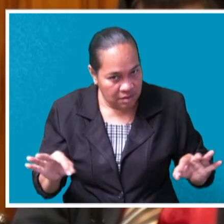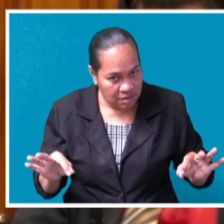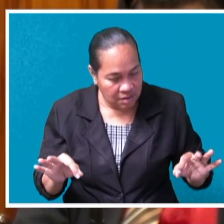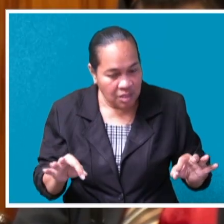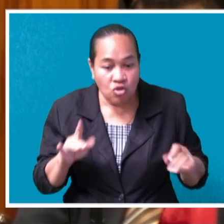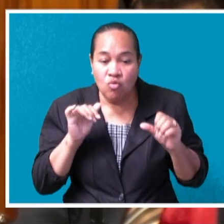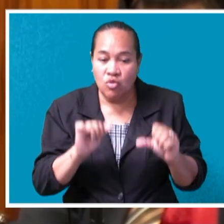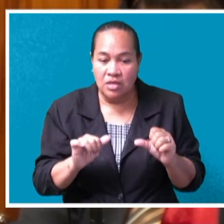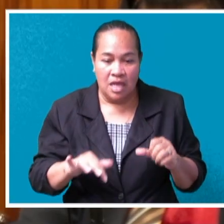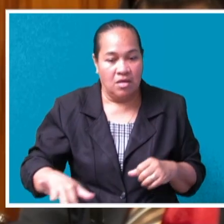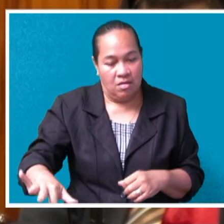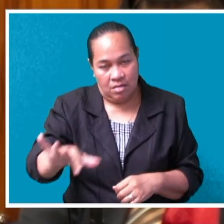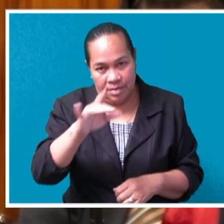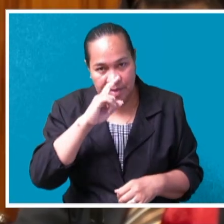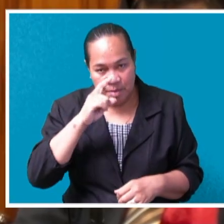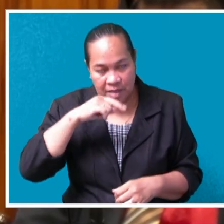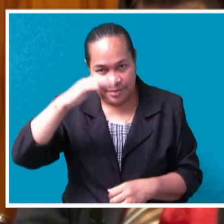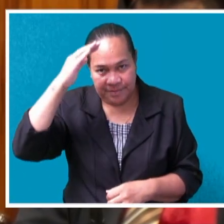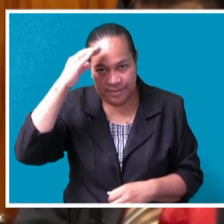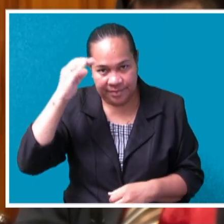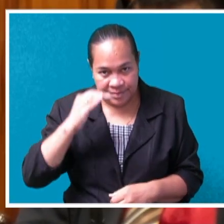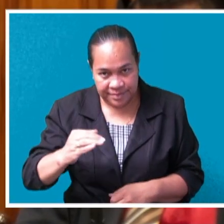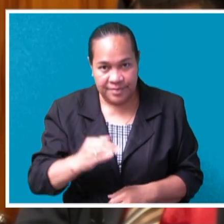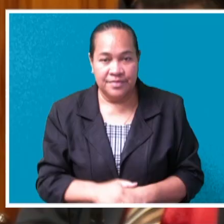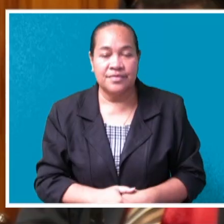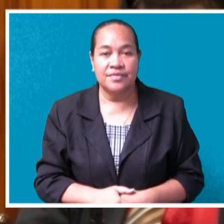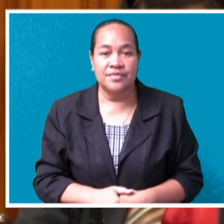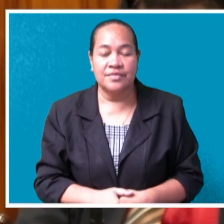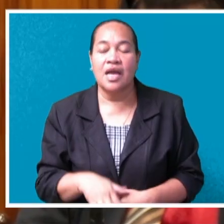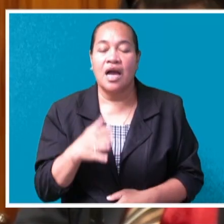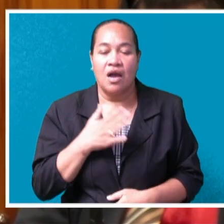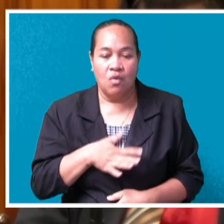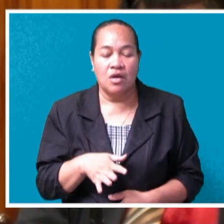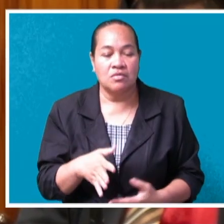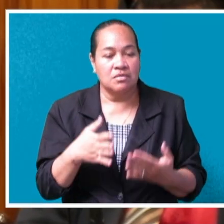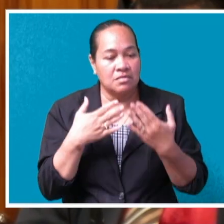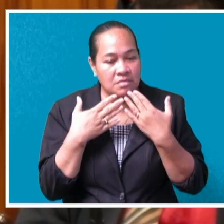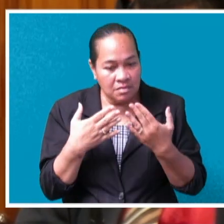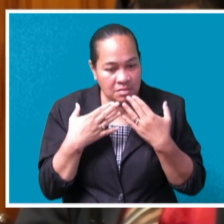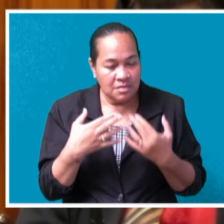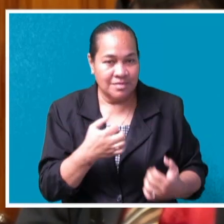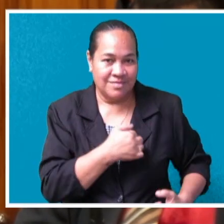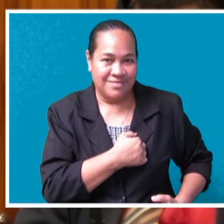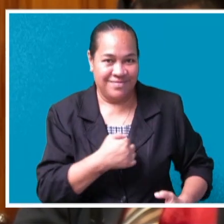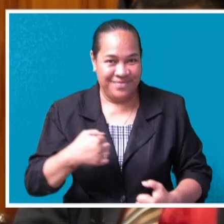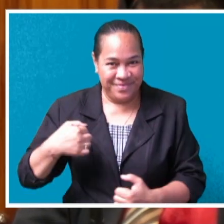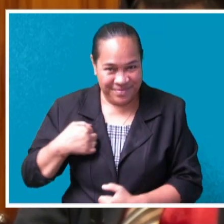people of our country. In that regard, I wish to acknowledge the Republic of Fiji military